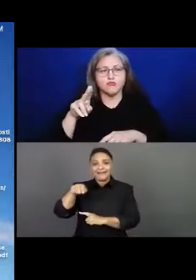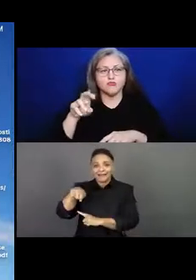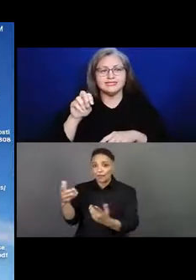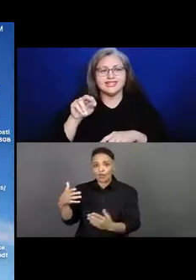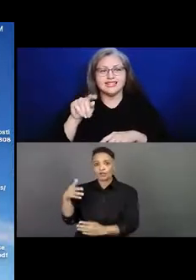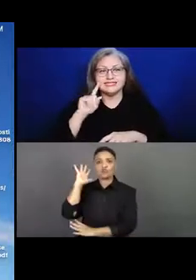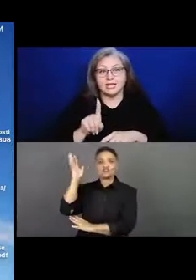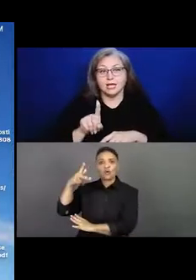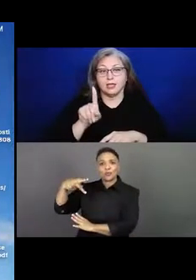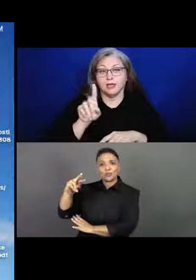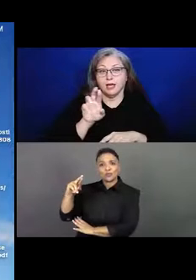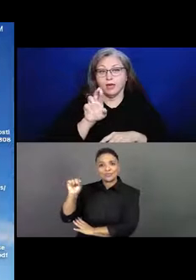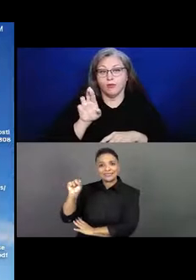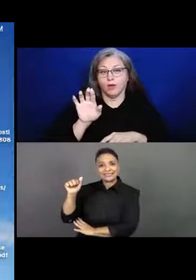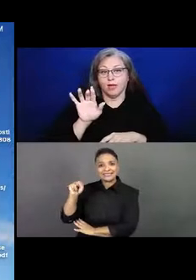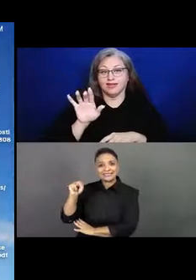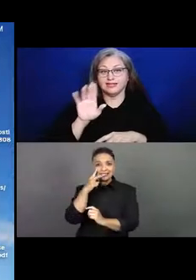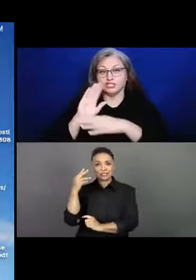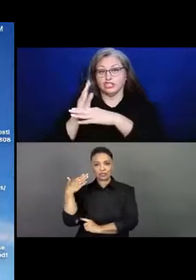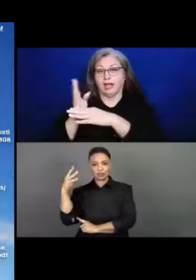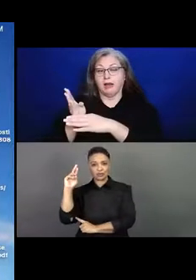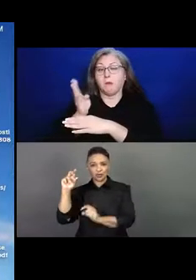the top right next to share.